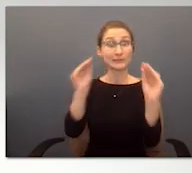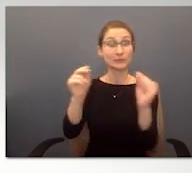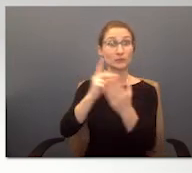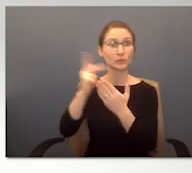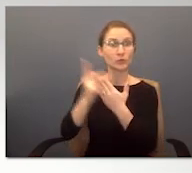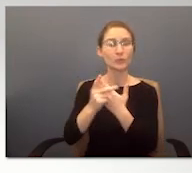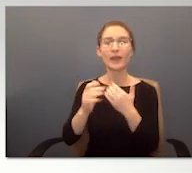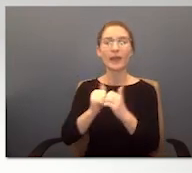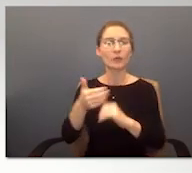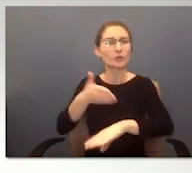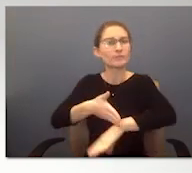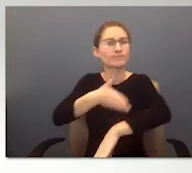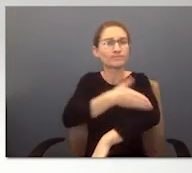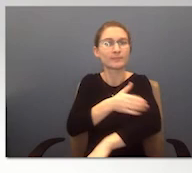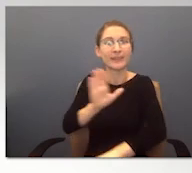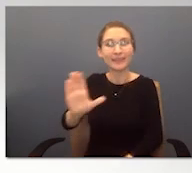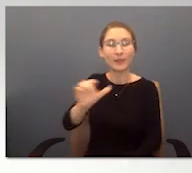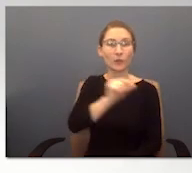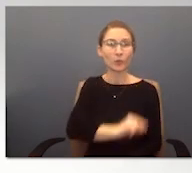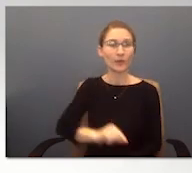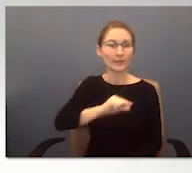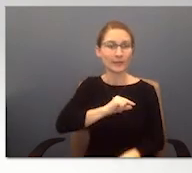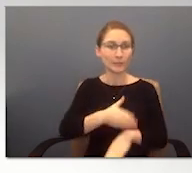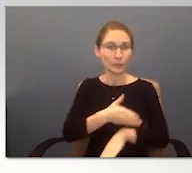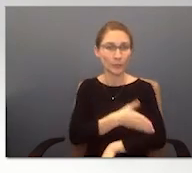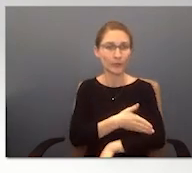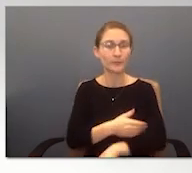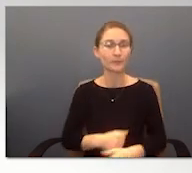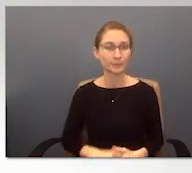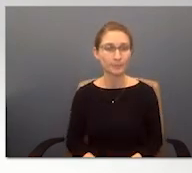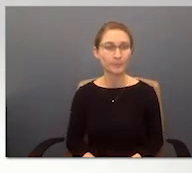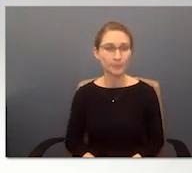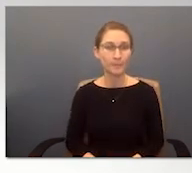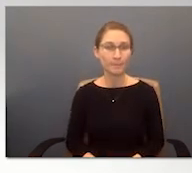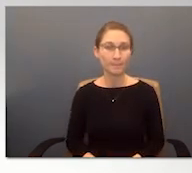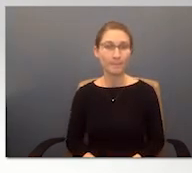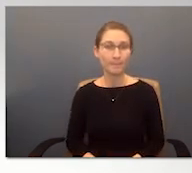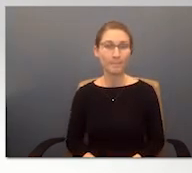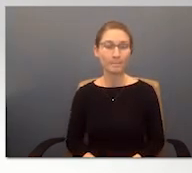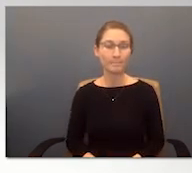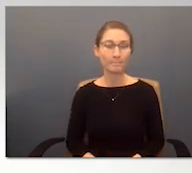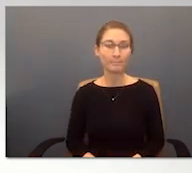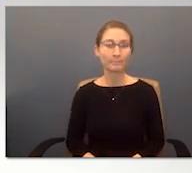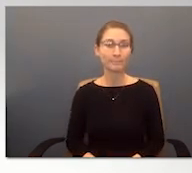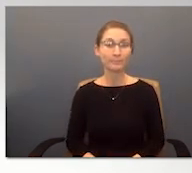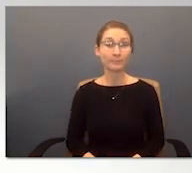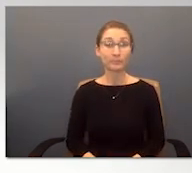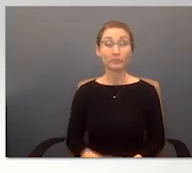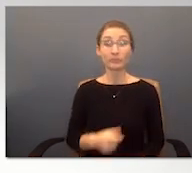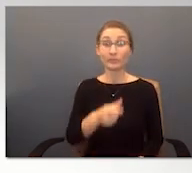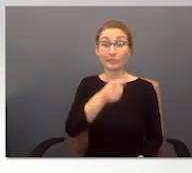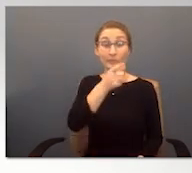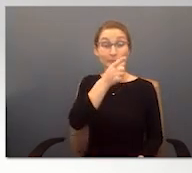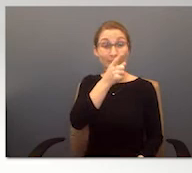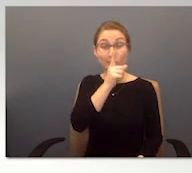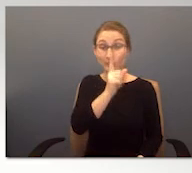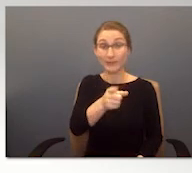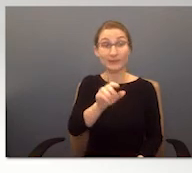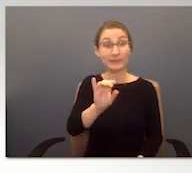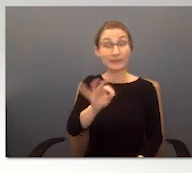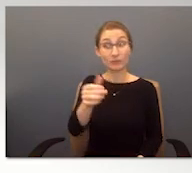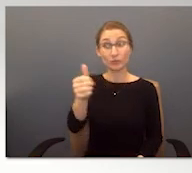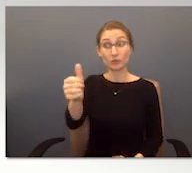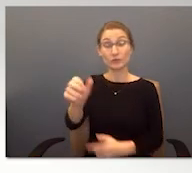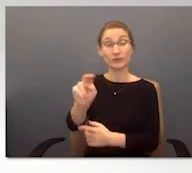embark on quality improvement programs on their own with the assistance of NICHQ. So that ultimately, if you're